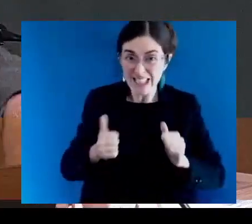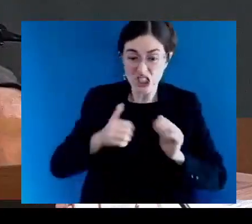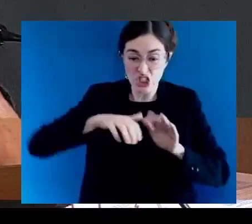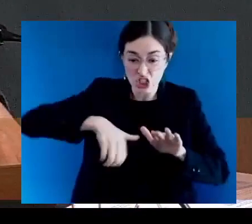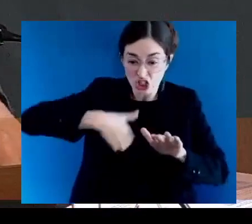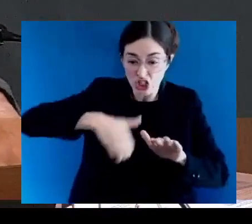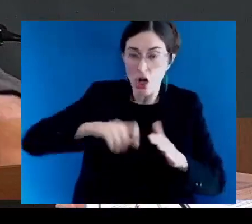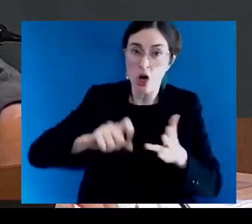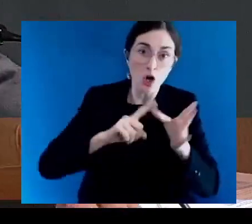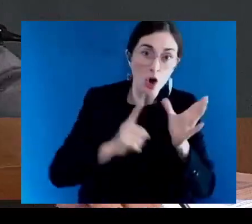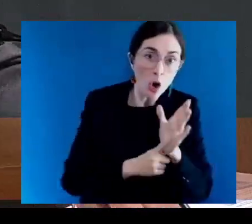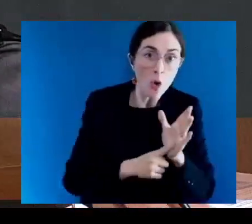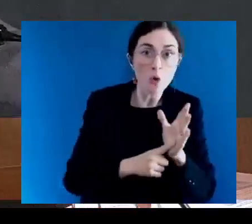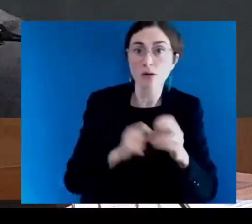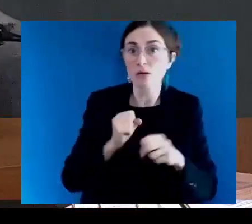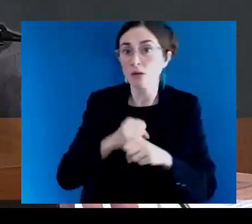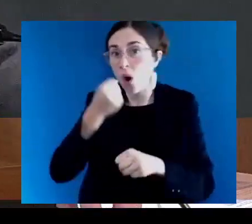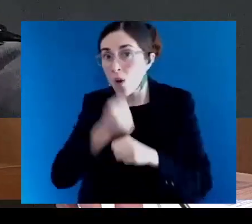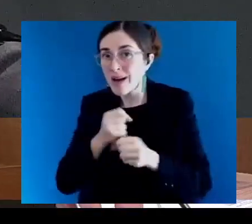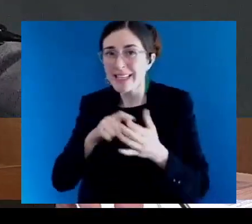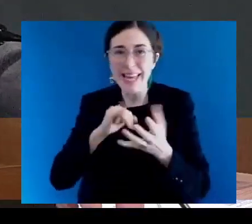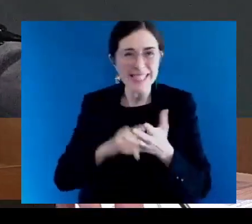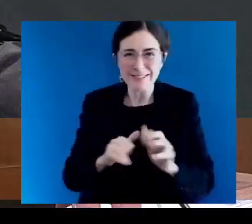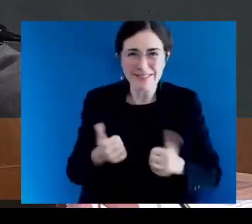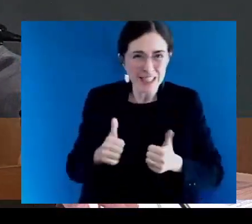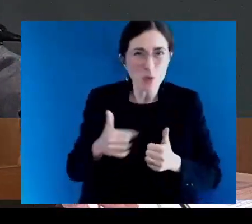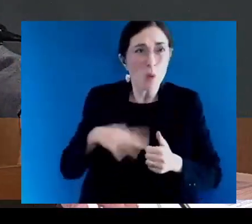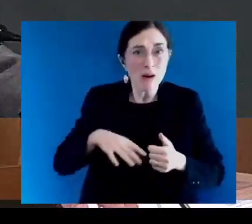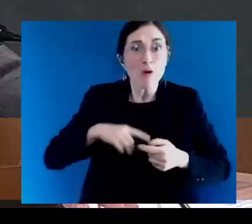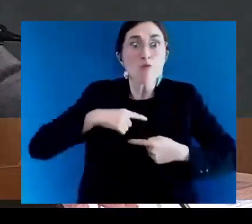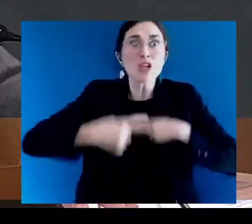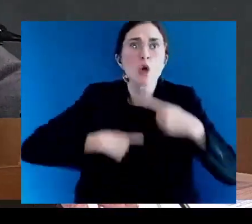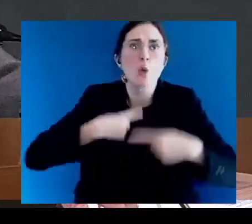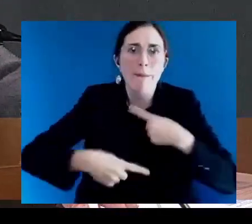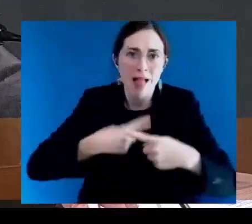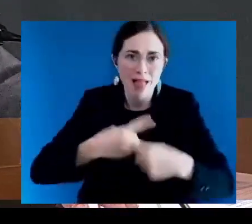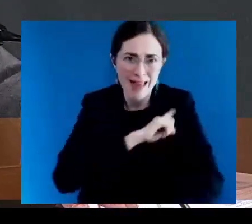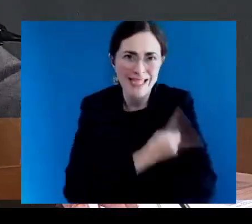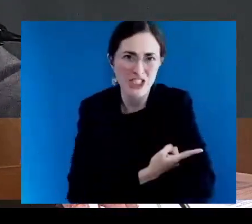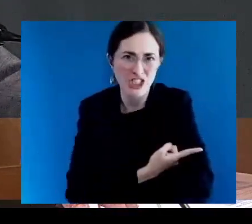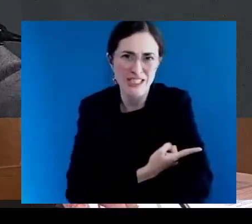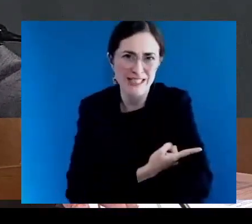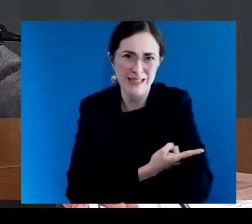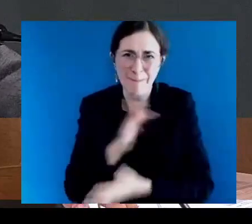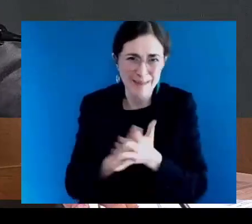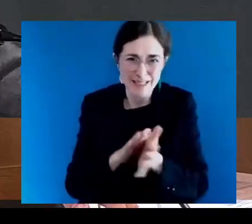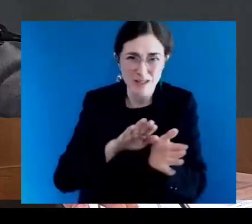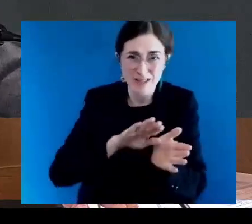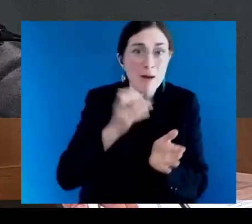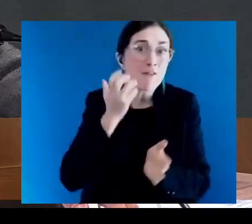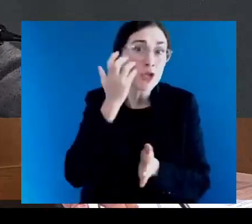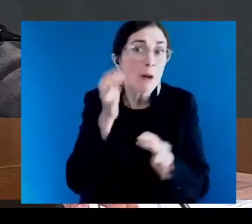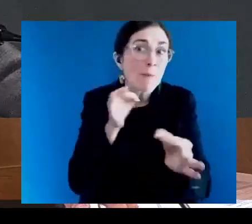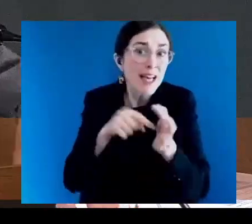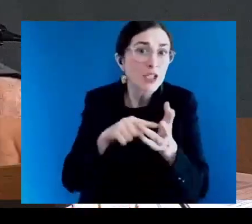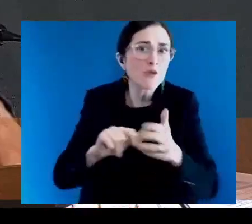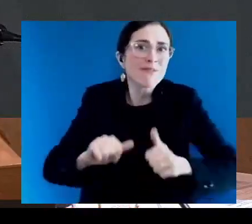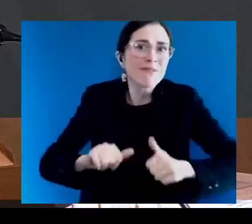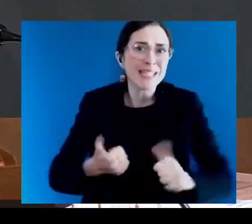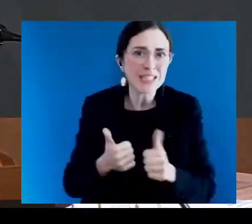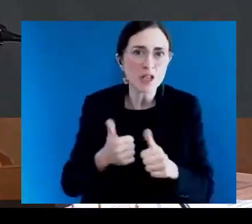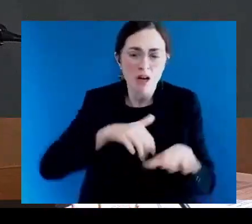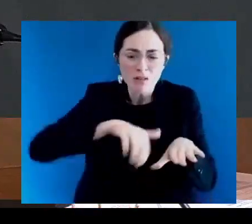money being flowing through the system right now. If the principle is right for renewables,